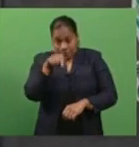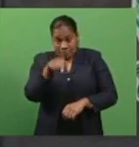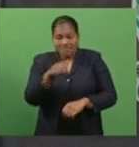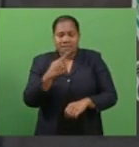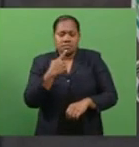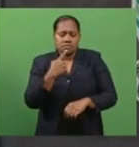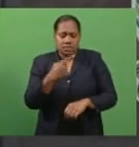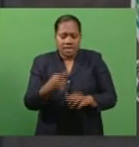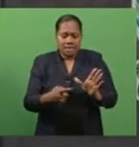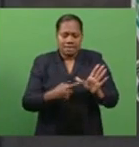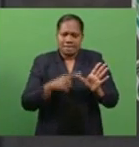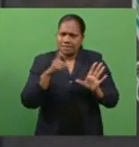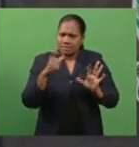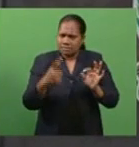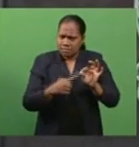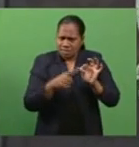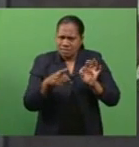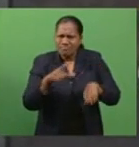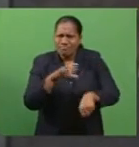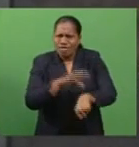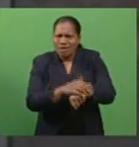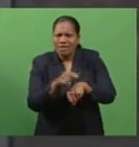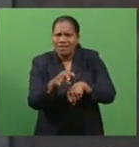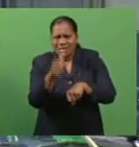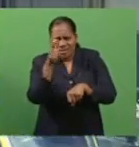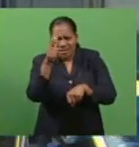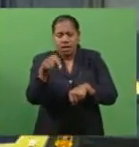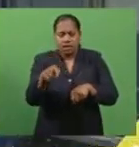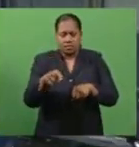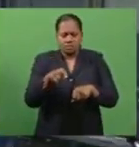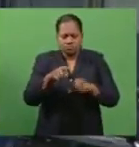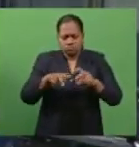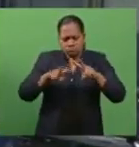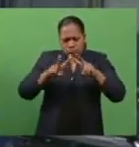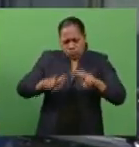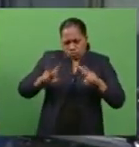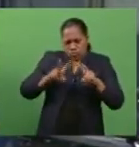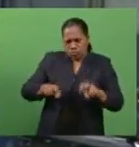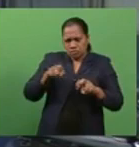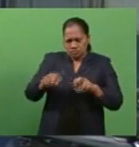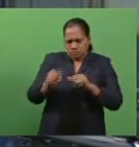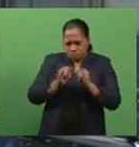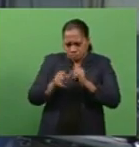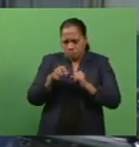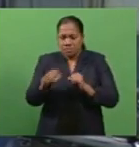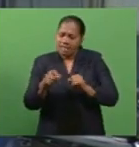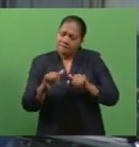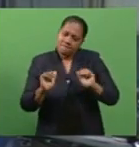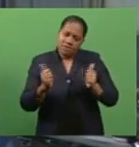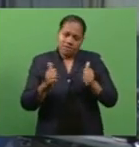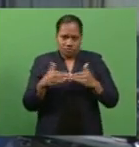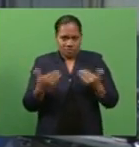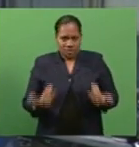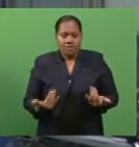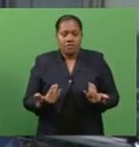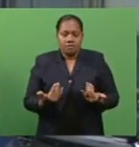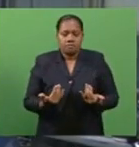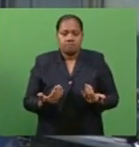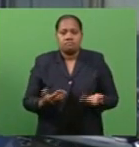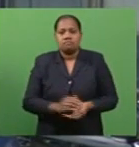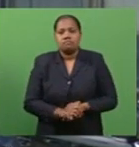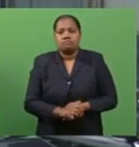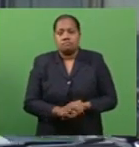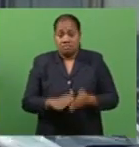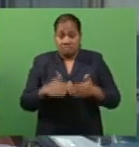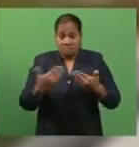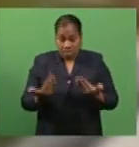ACP Mbu Matavo confirms the investigation involving Tikuntuandua has been completed. ACP Matavo says the